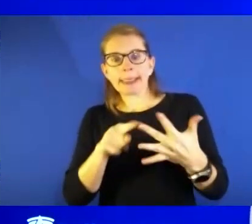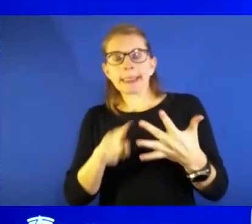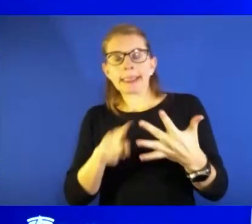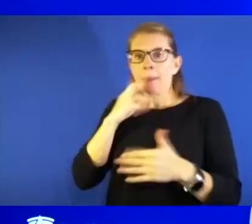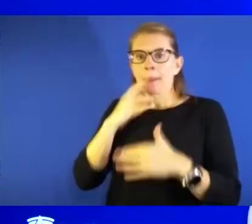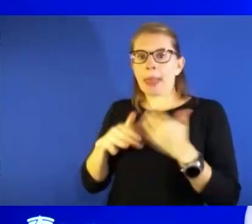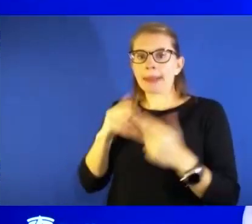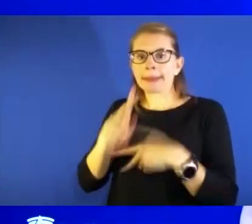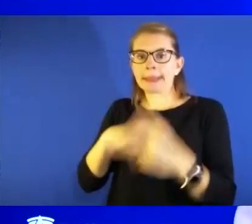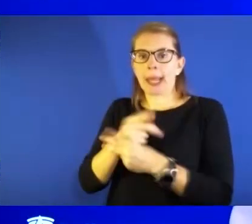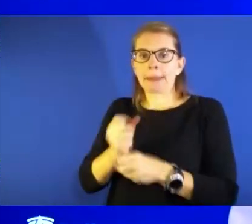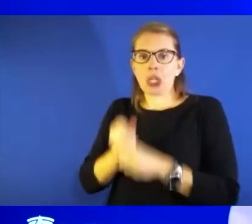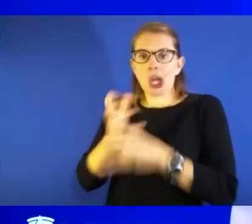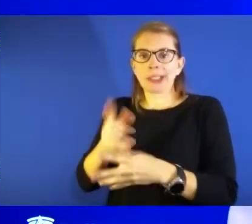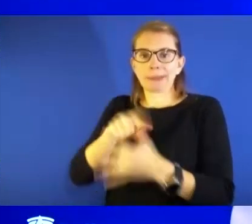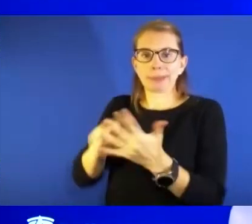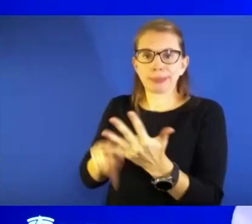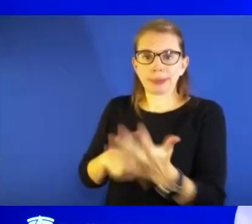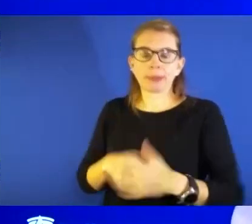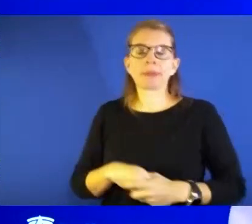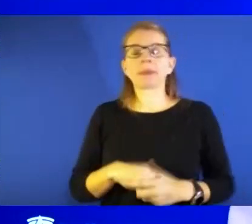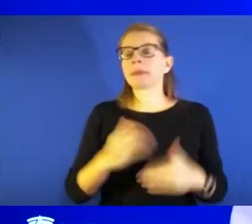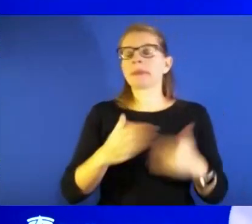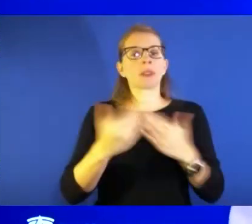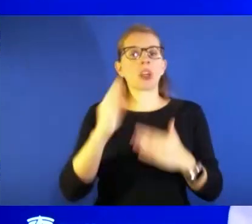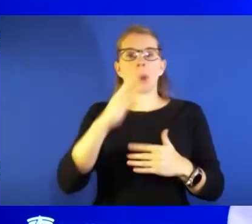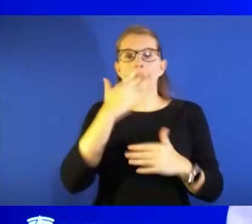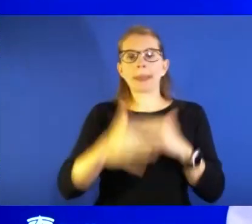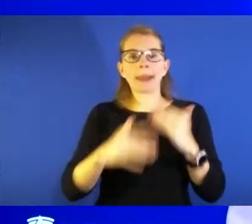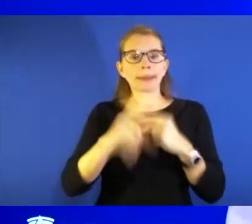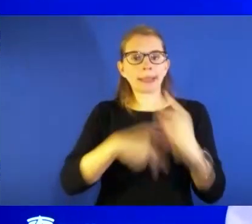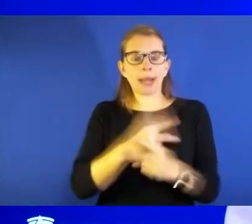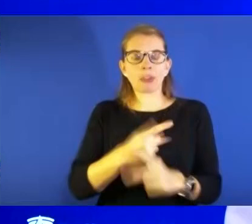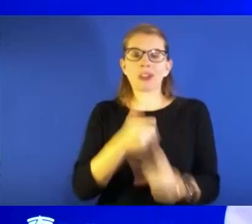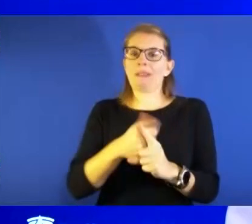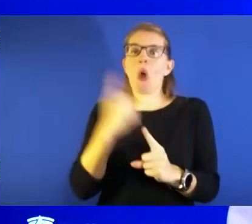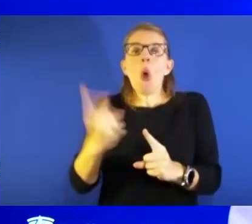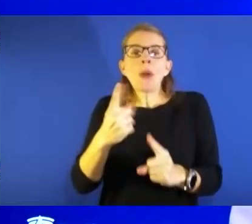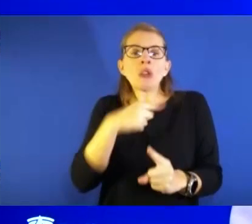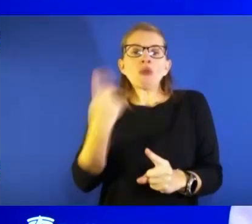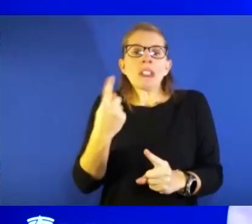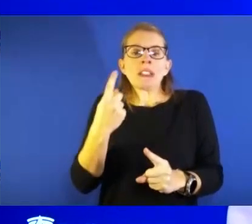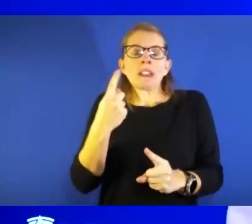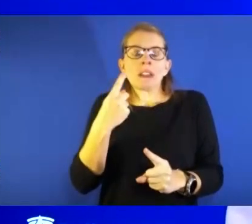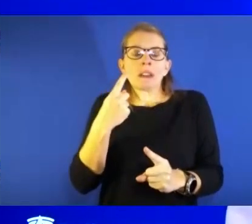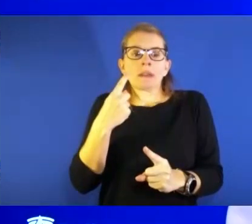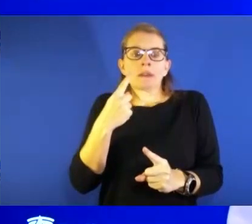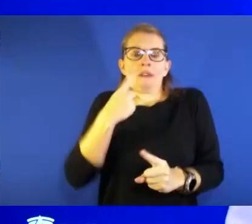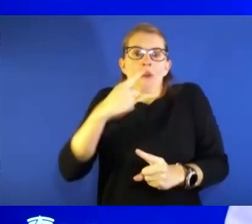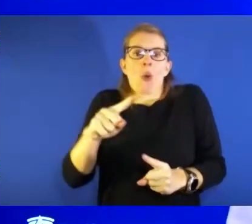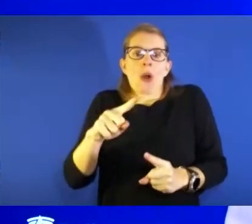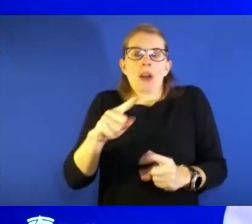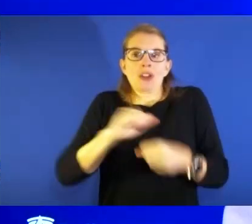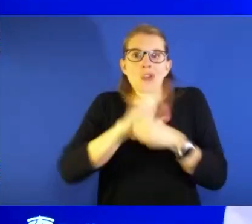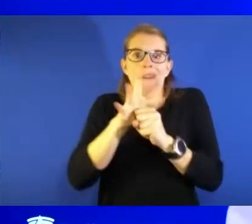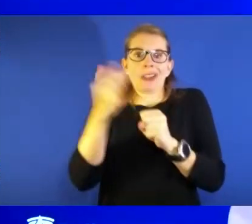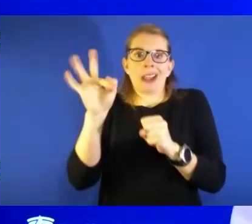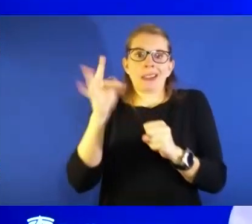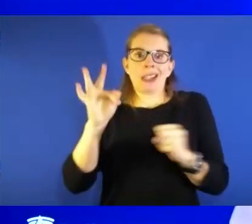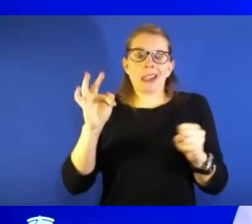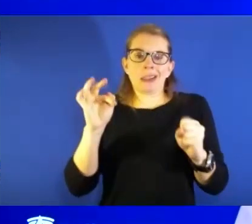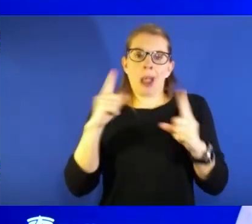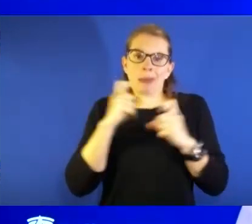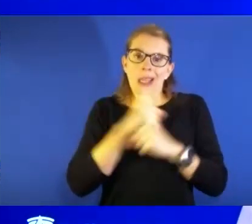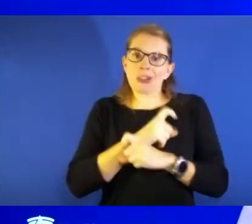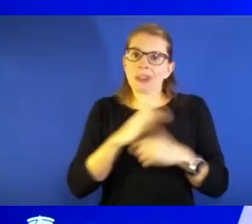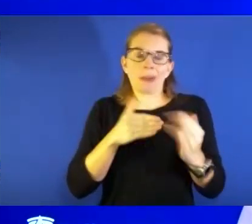that no matter what blood type you have, you are always at risk of the complications of COVID-19, no matter who you are. So there